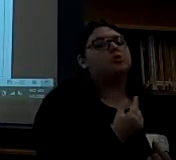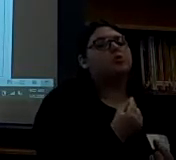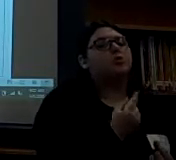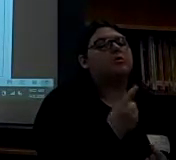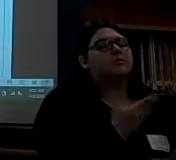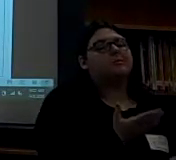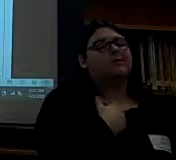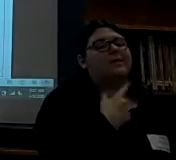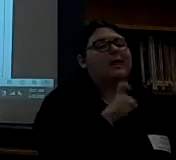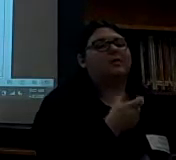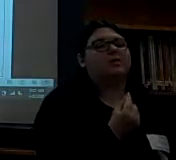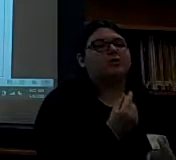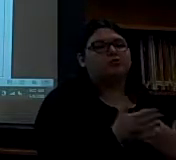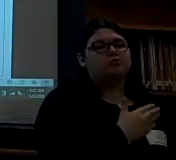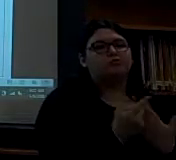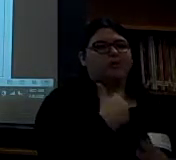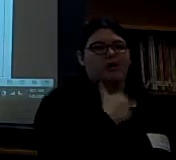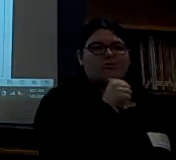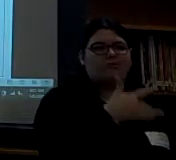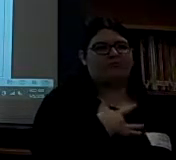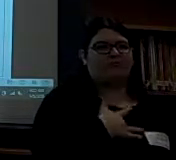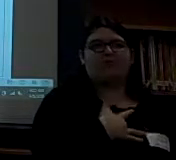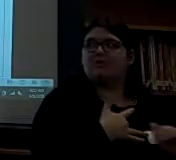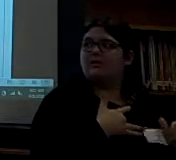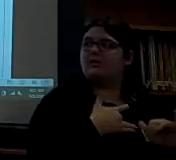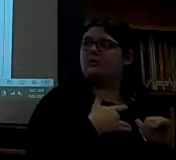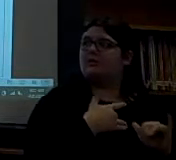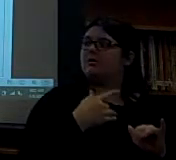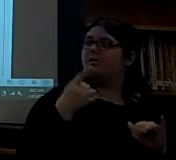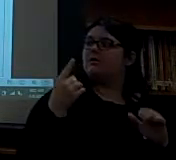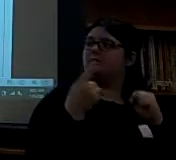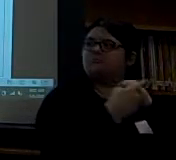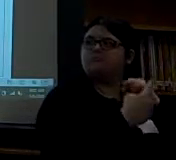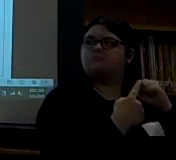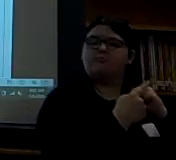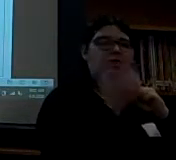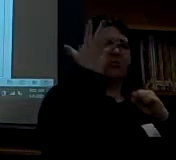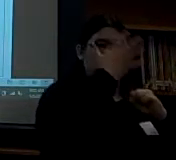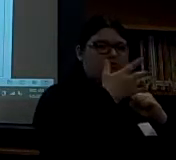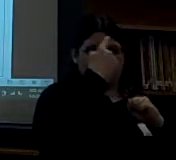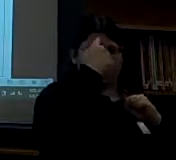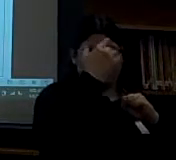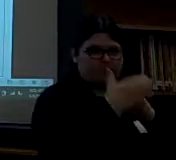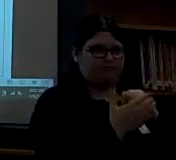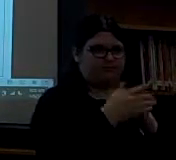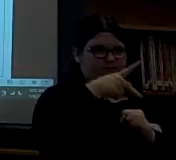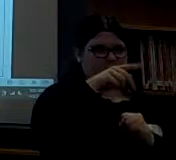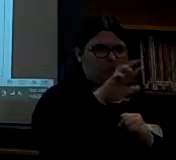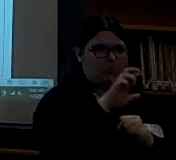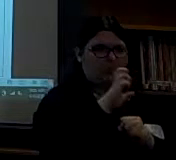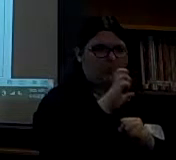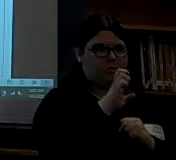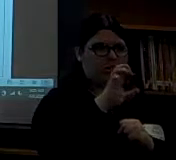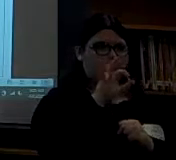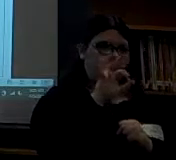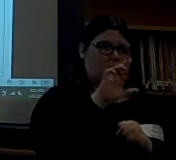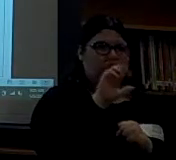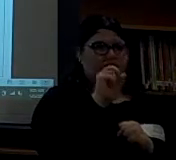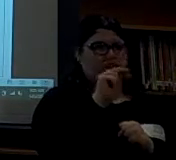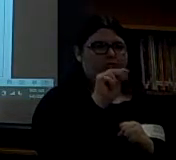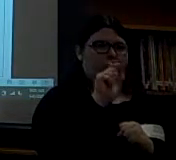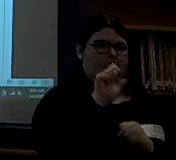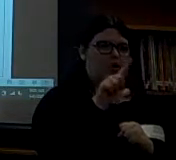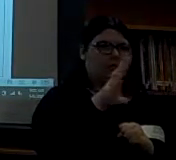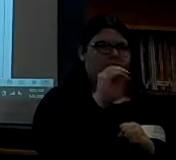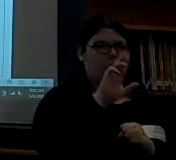I need to do even if I don't feel like it. That's this front part of the brain right here. It's called the prefrontal cortex. It's the part right over our eyes.